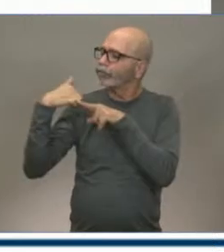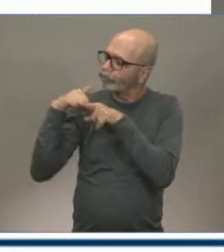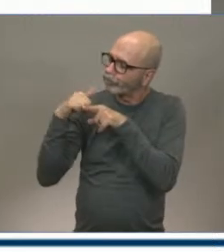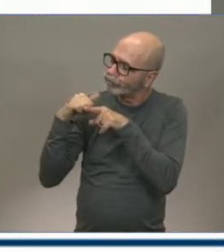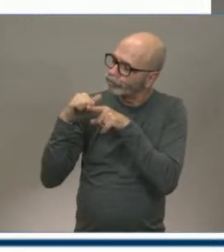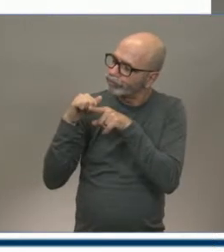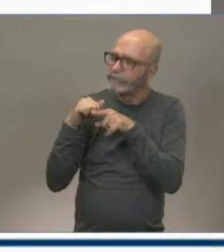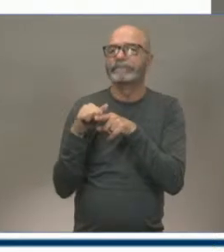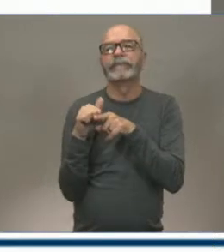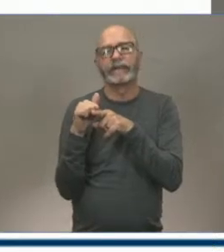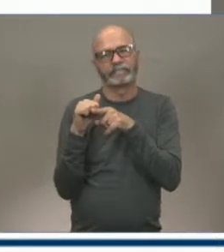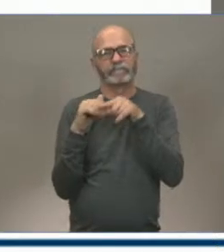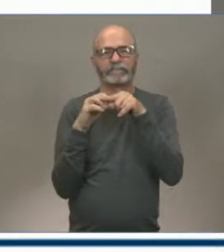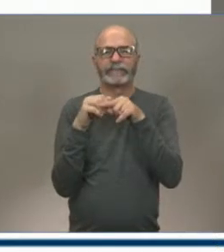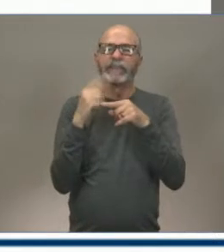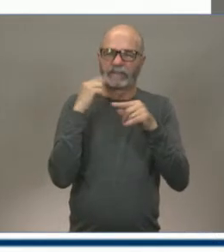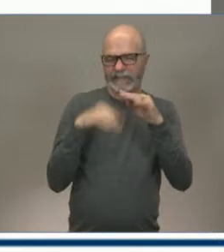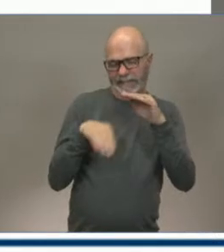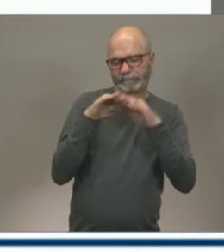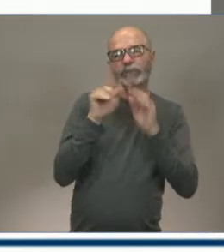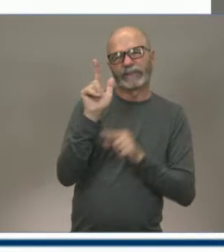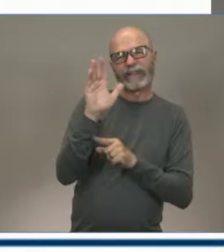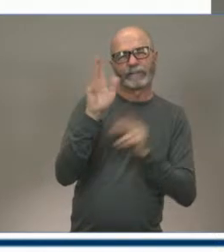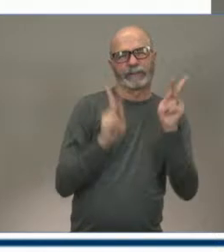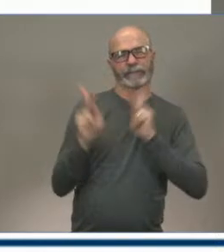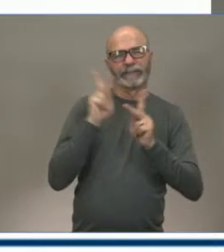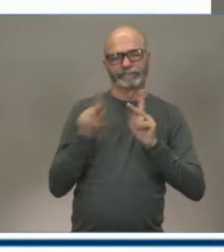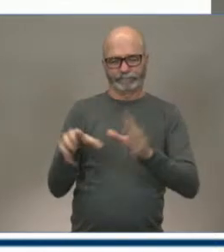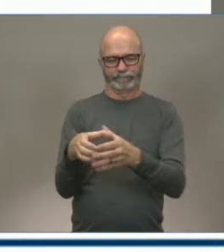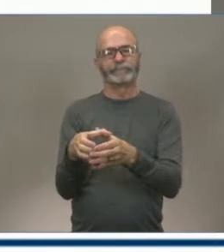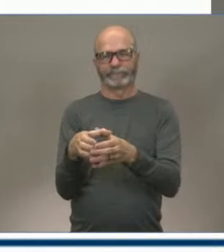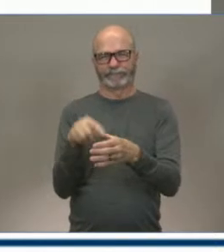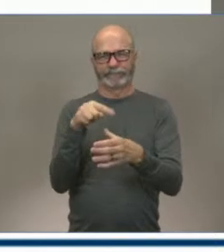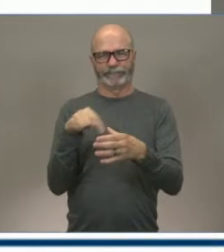open, helping people to connect within their communities.